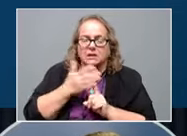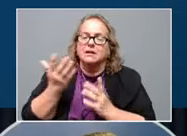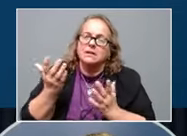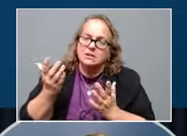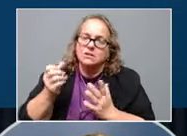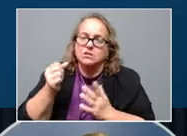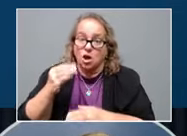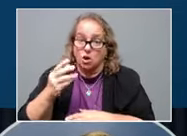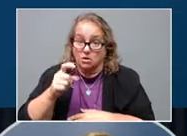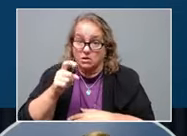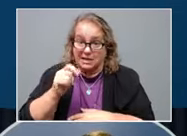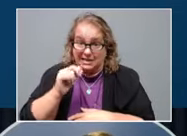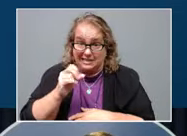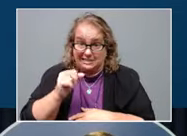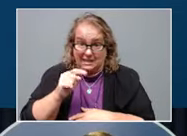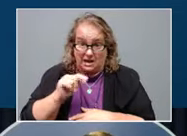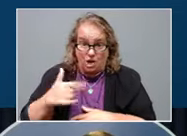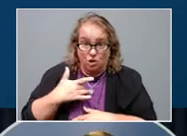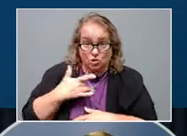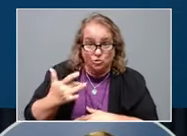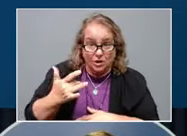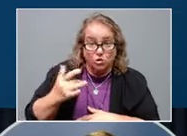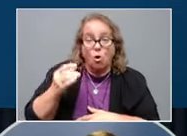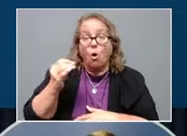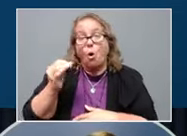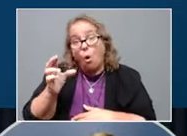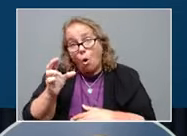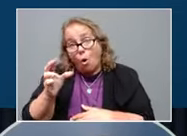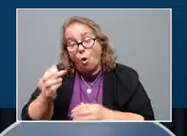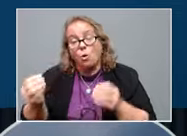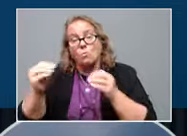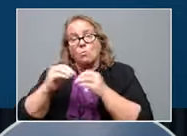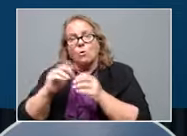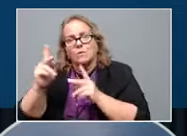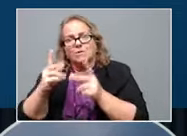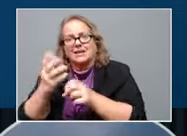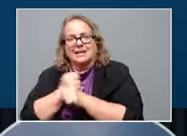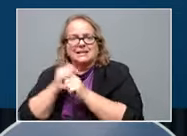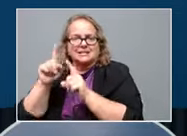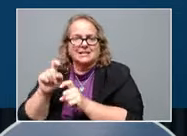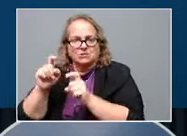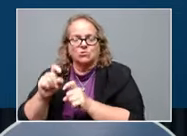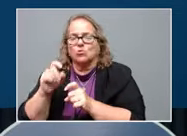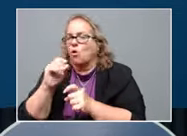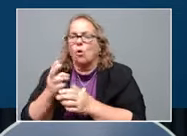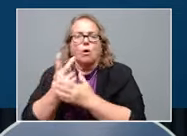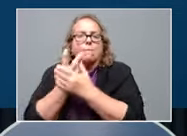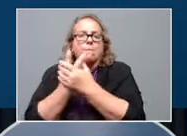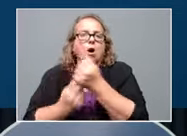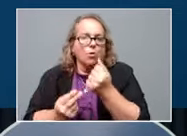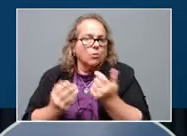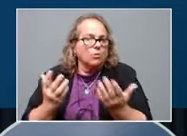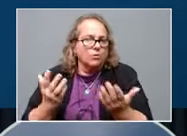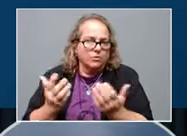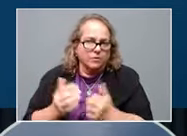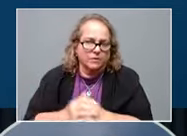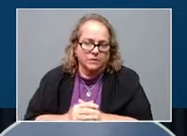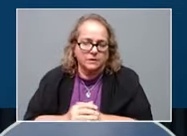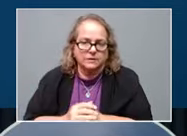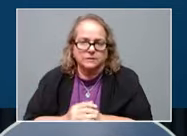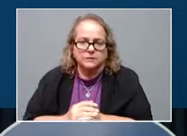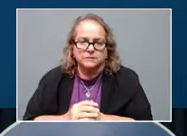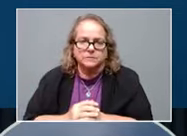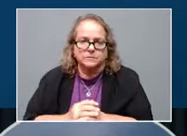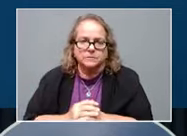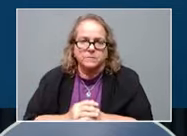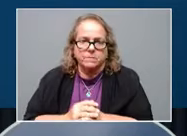or whether more people are getting tested, that's both, I think, a positive. Let's look